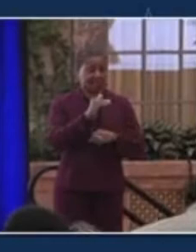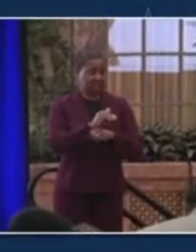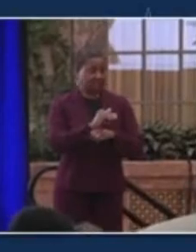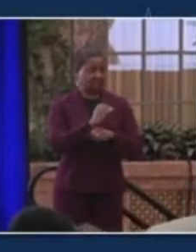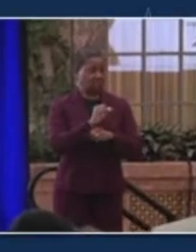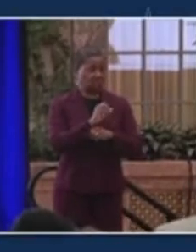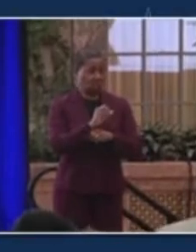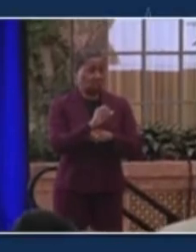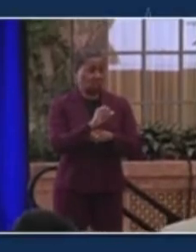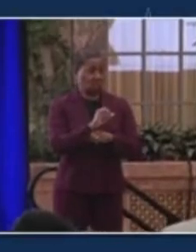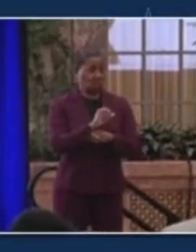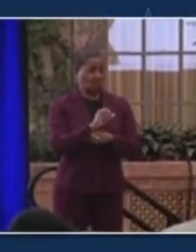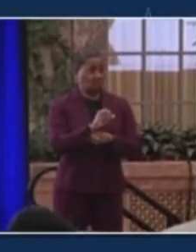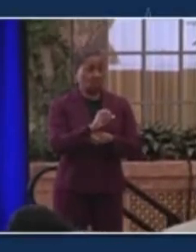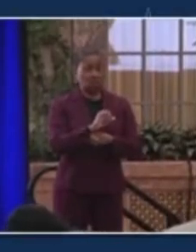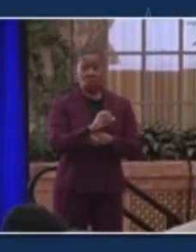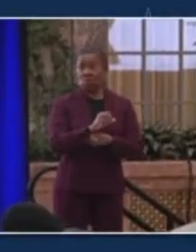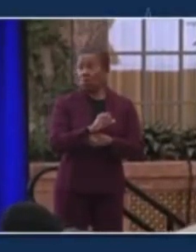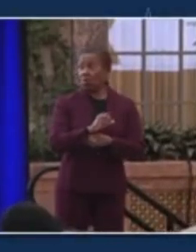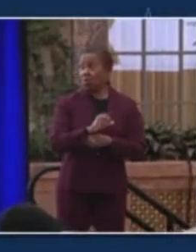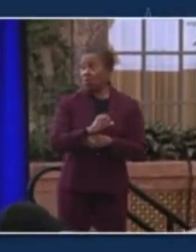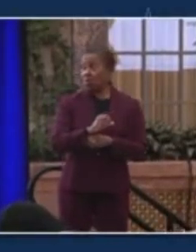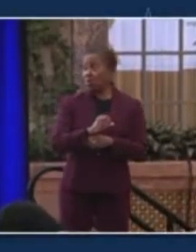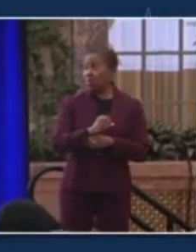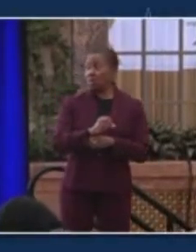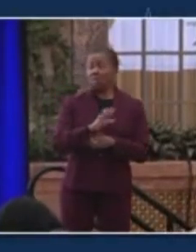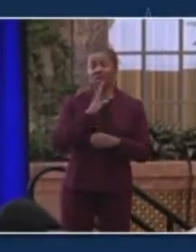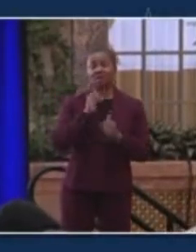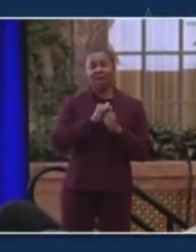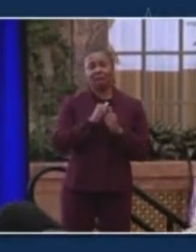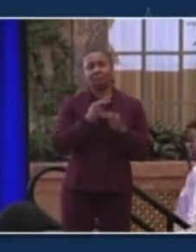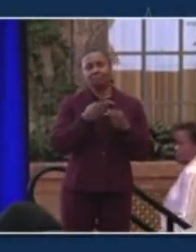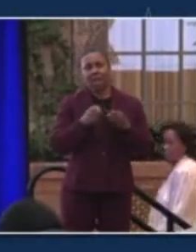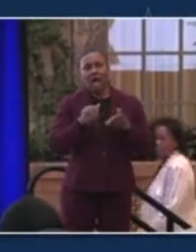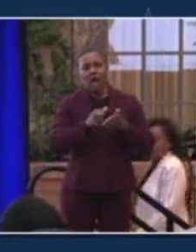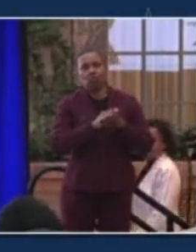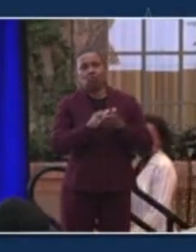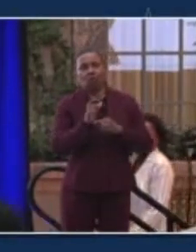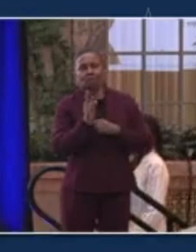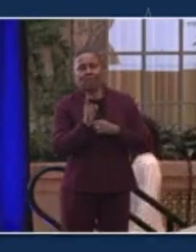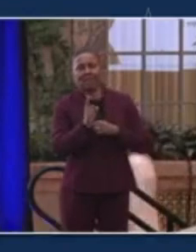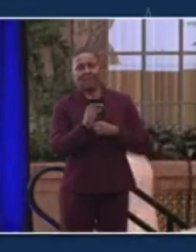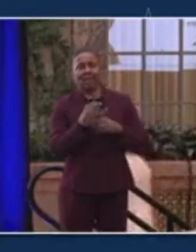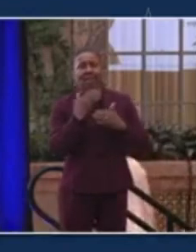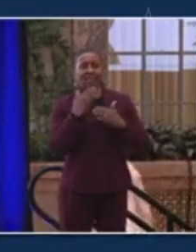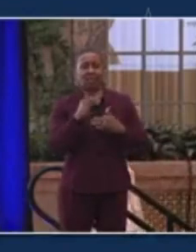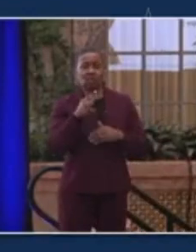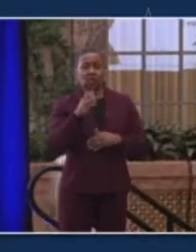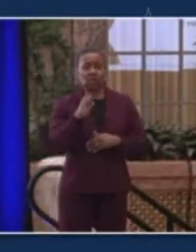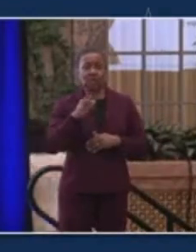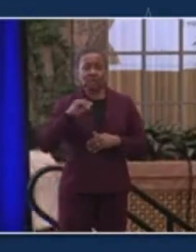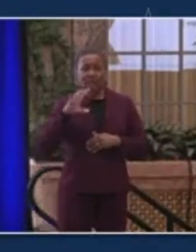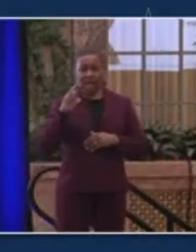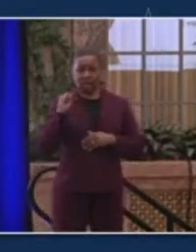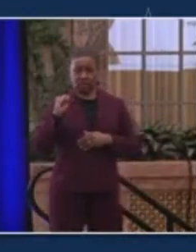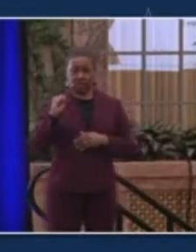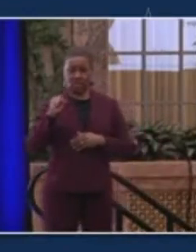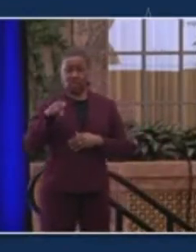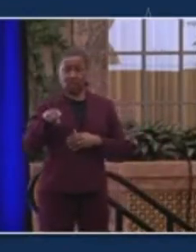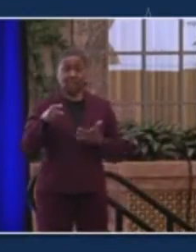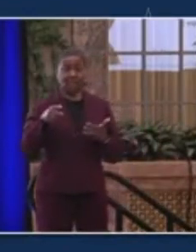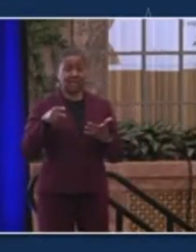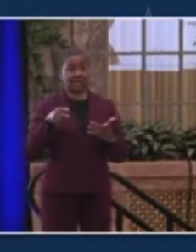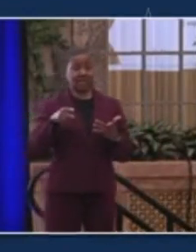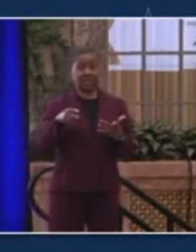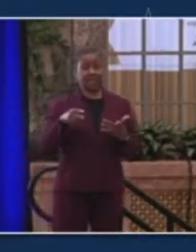So I'll try to talk in a New York minute. Thank you to Josie Childs for being the